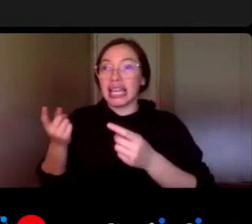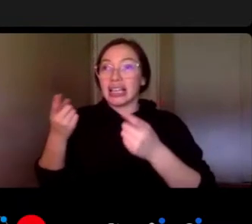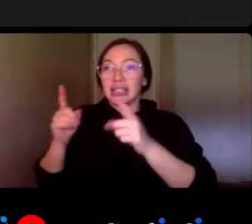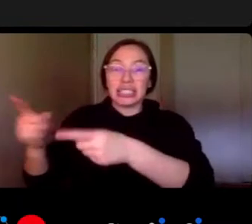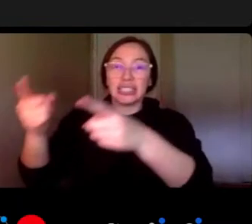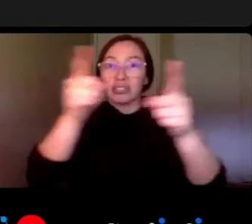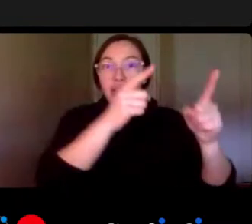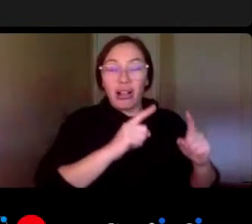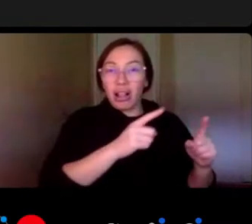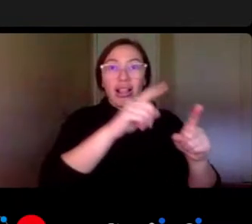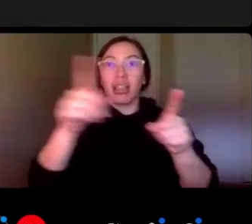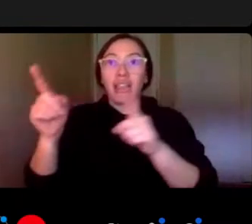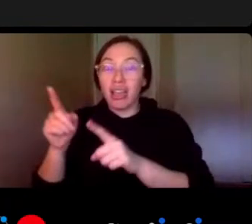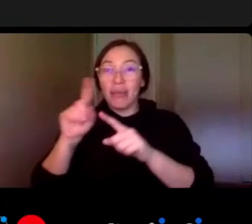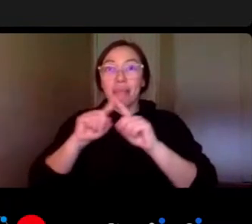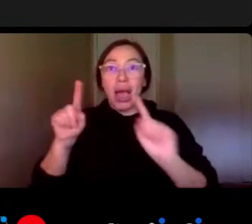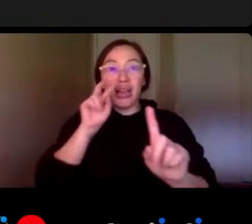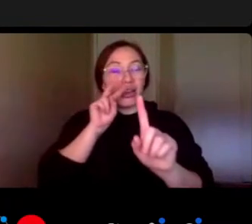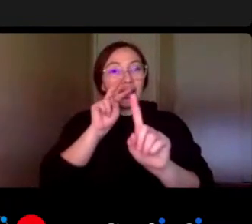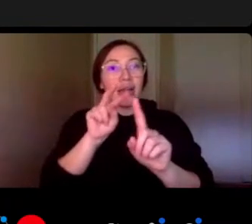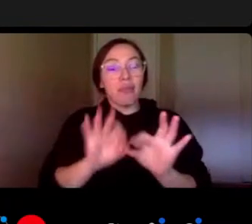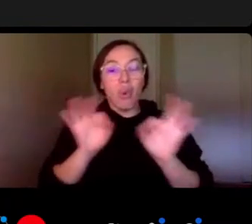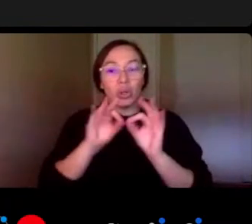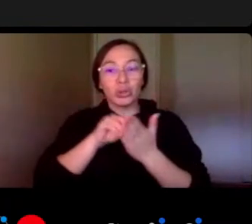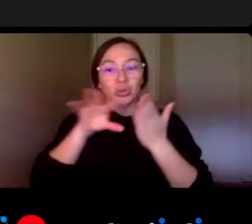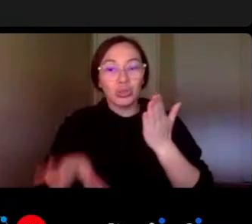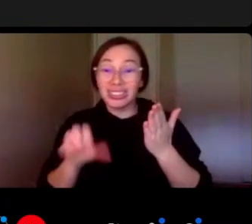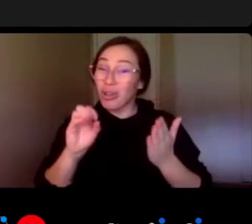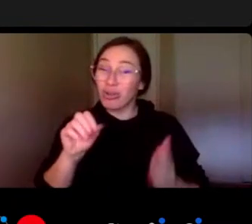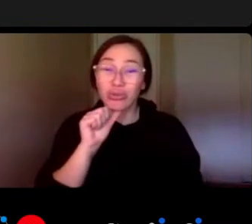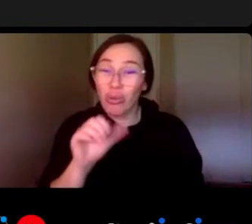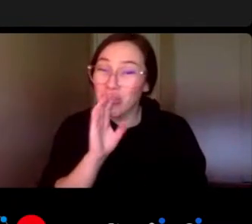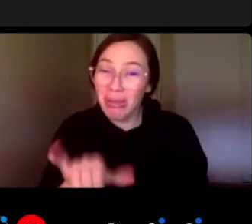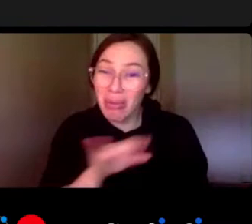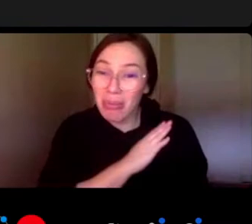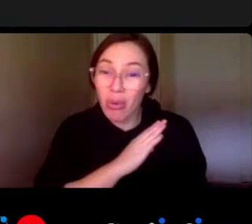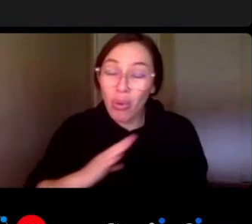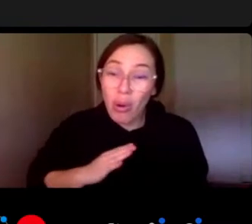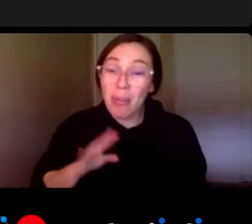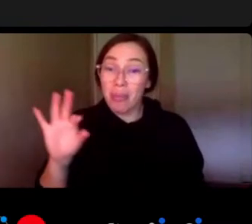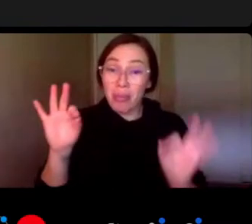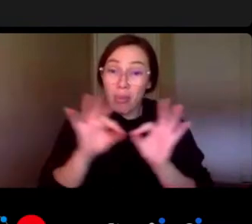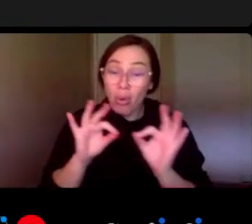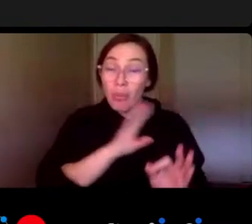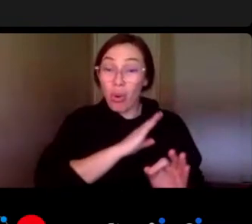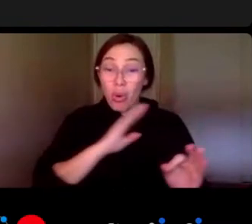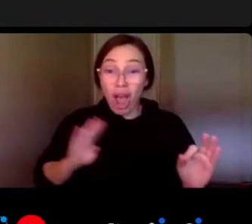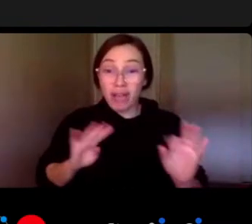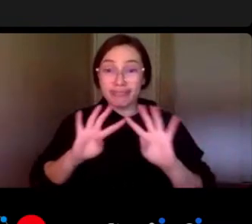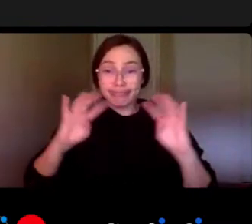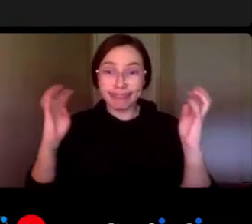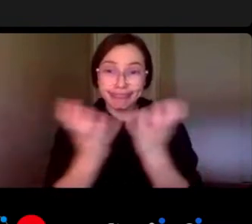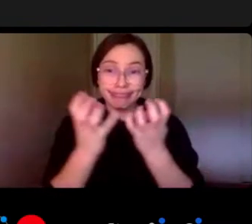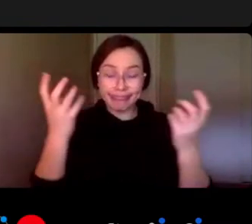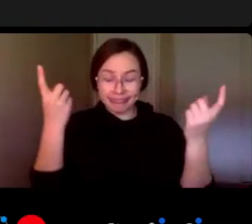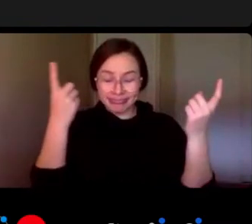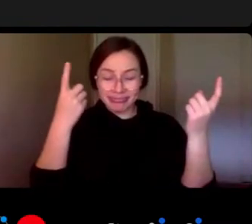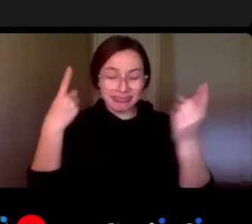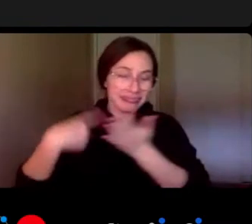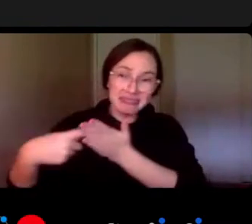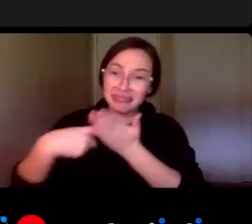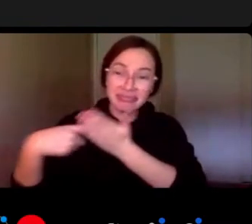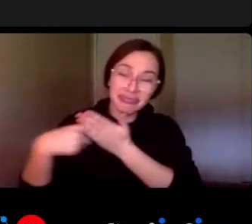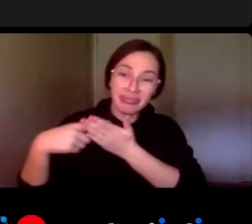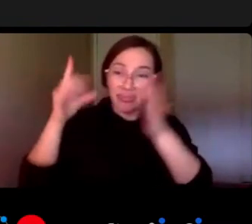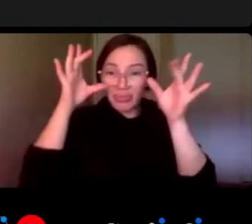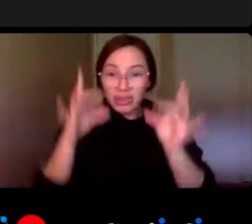our eye on the target of student achievement. So don't be that board. Be the board that really comes together, even when you disagree. Once that decision is